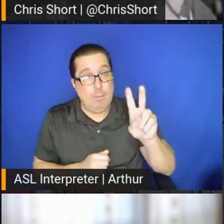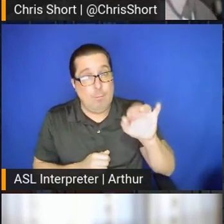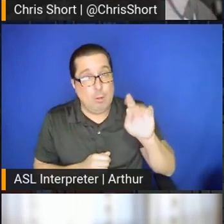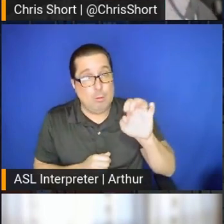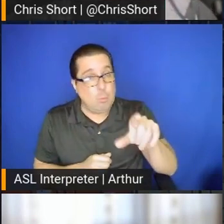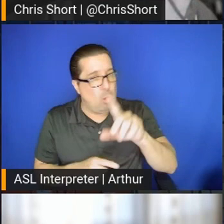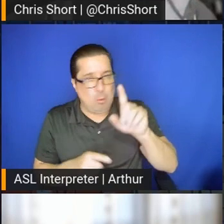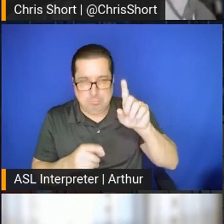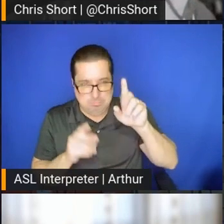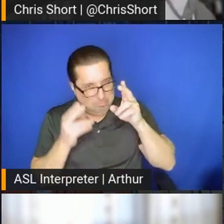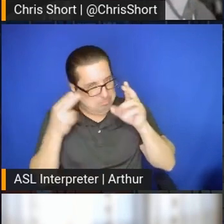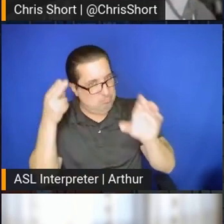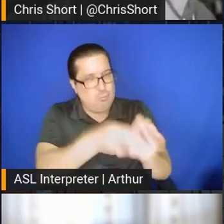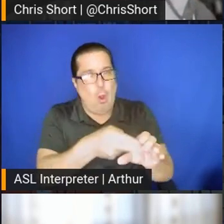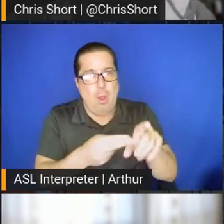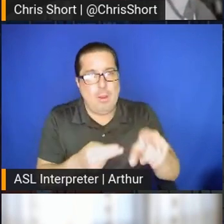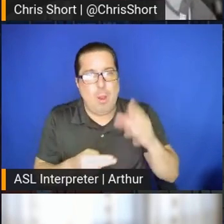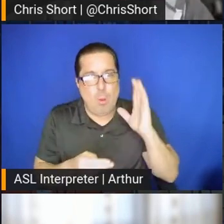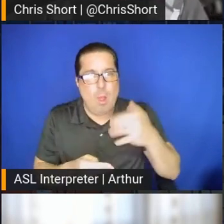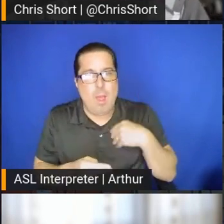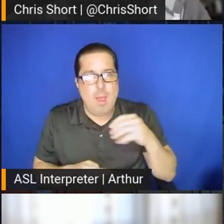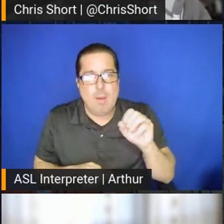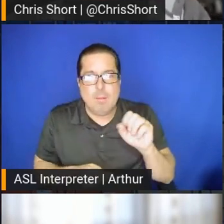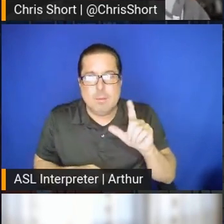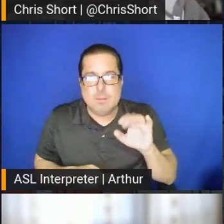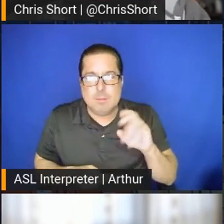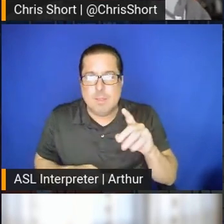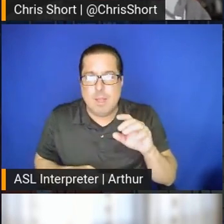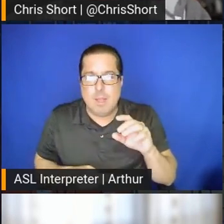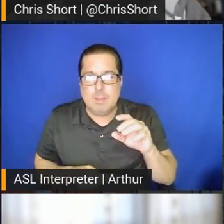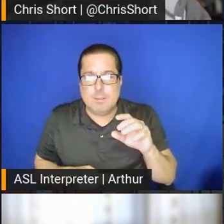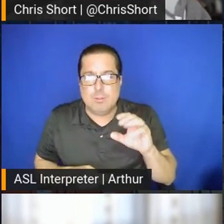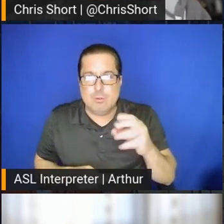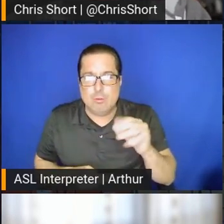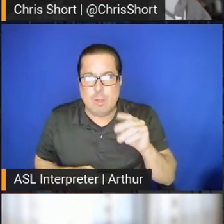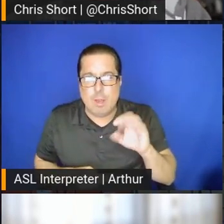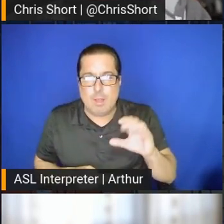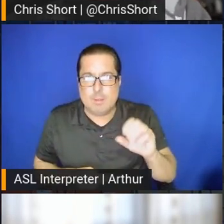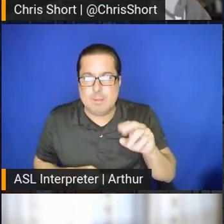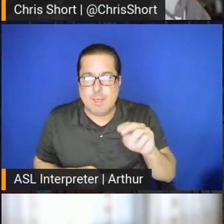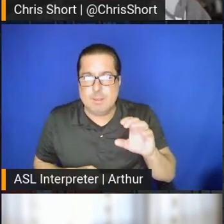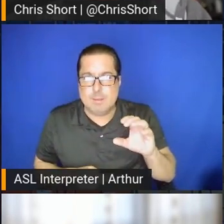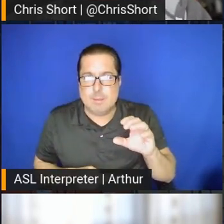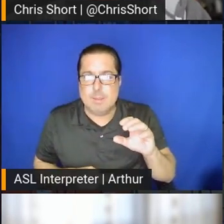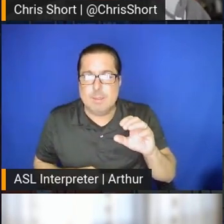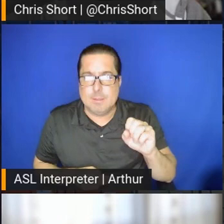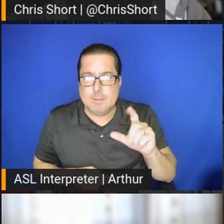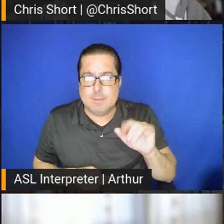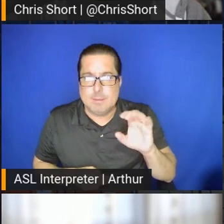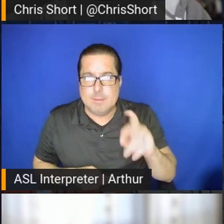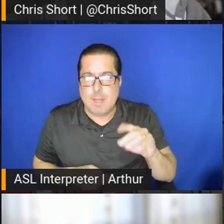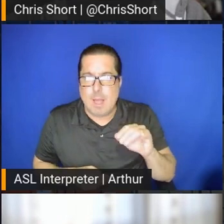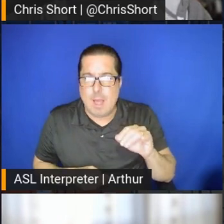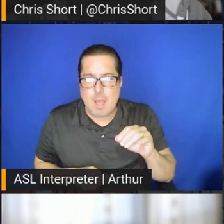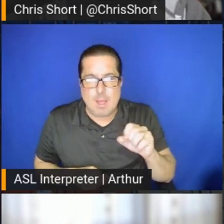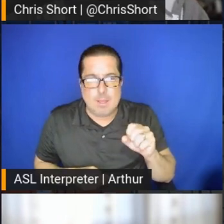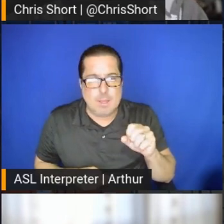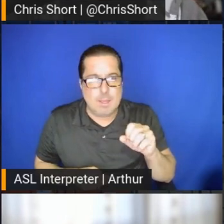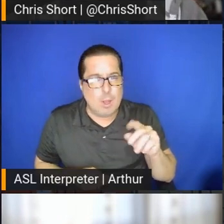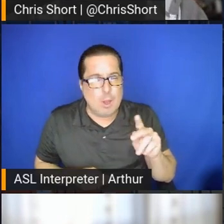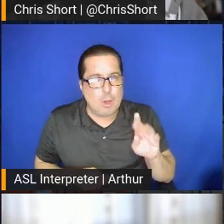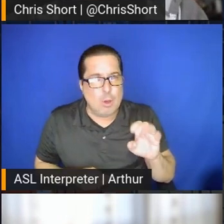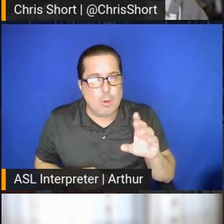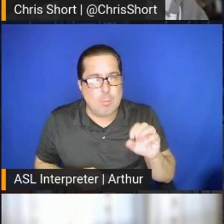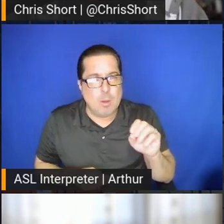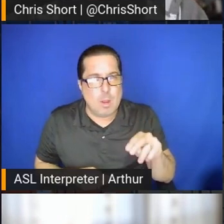going to have a Slack channel on the CNCF Slack that is Isovalent. No, wait, it's going to be, what is it? It's